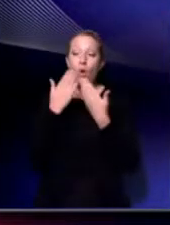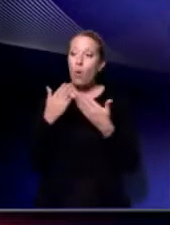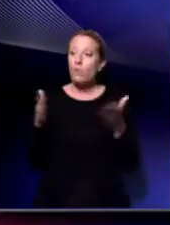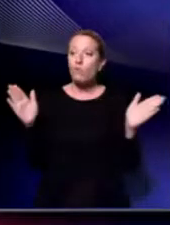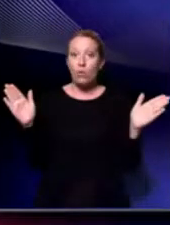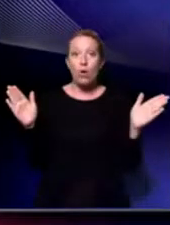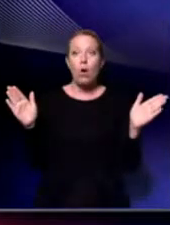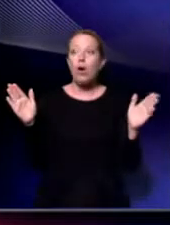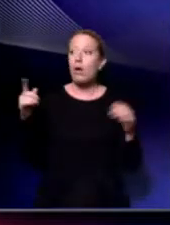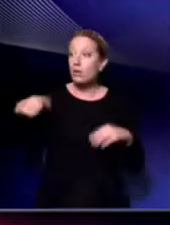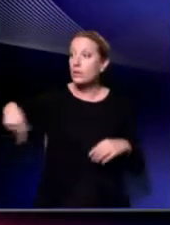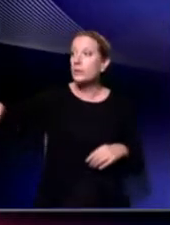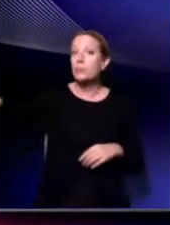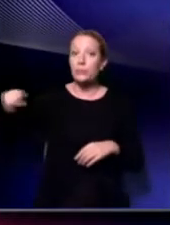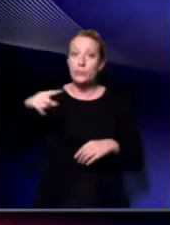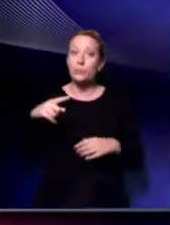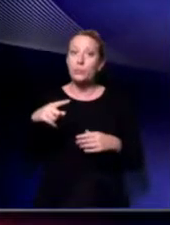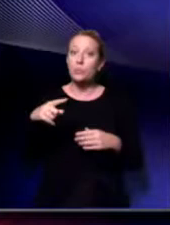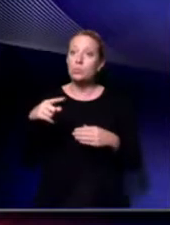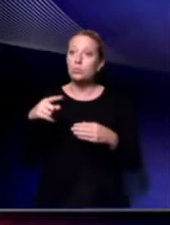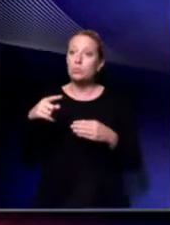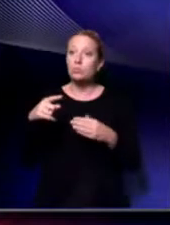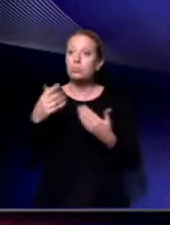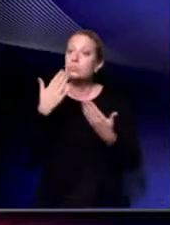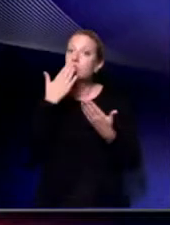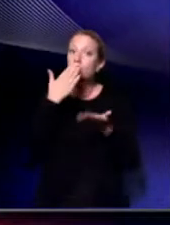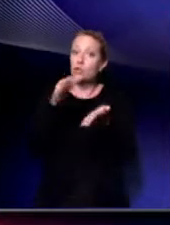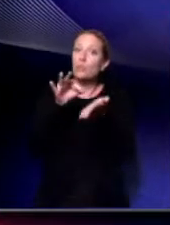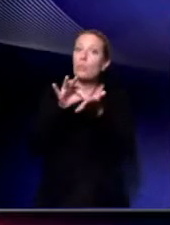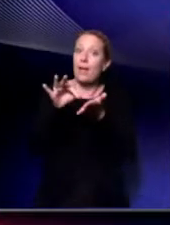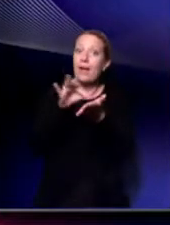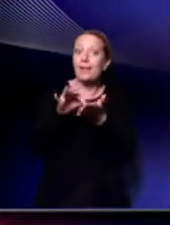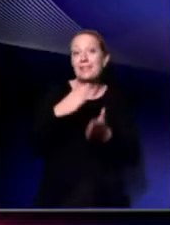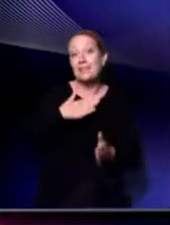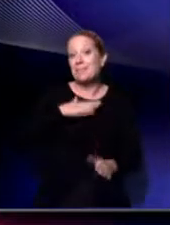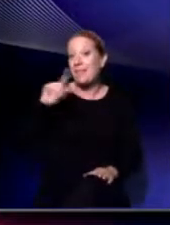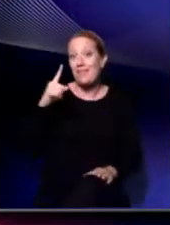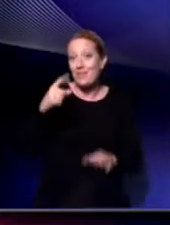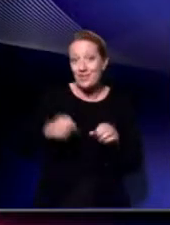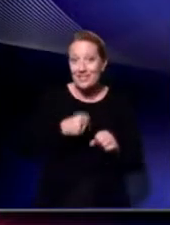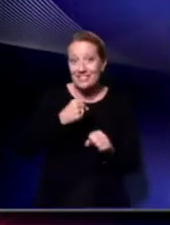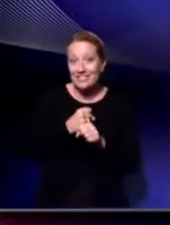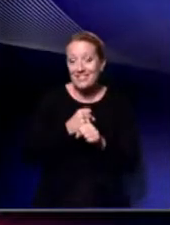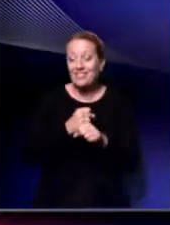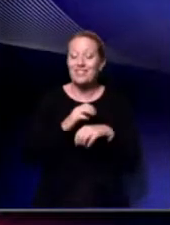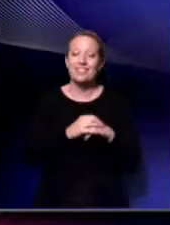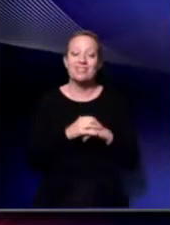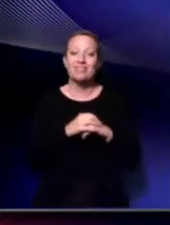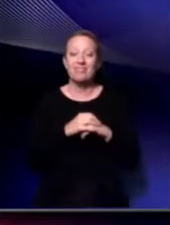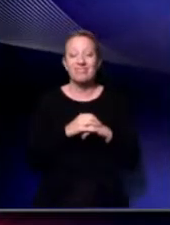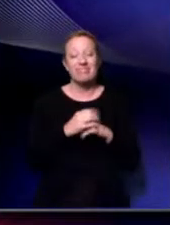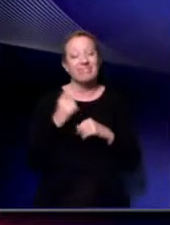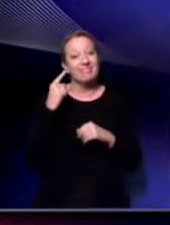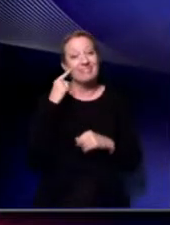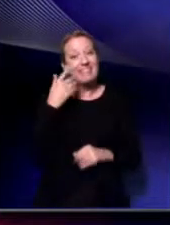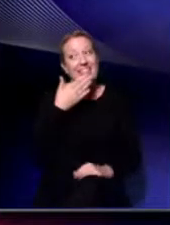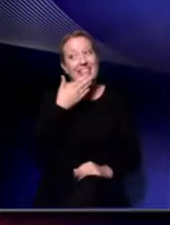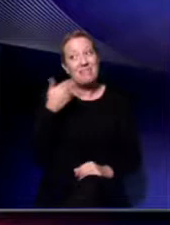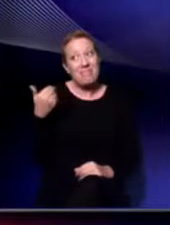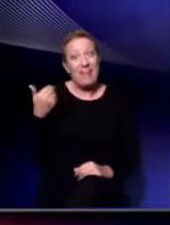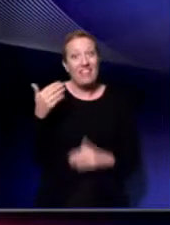gave me pretty good ratings for the first year. Probably a little bit better than I